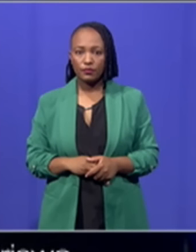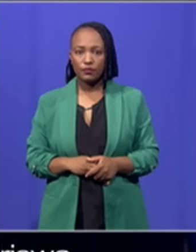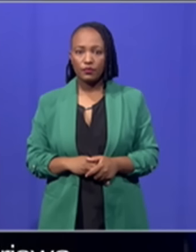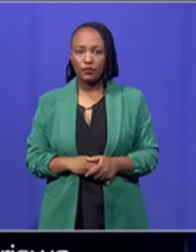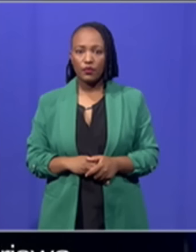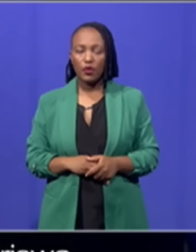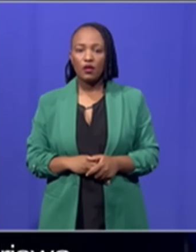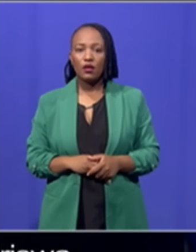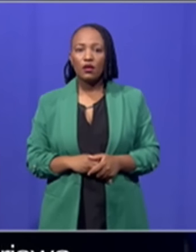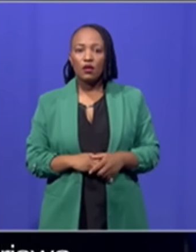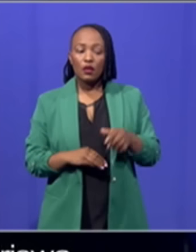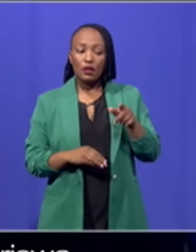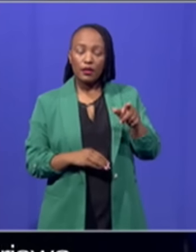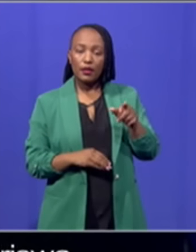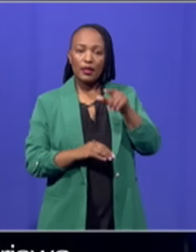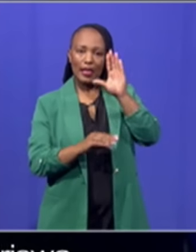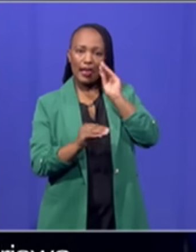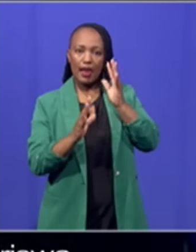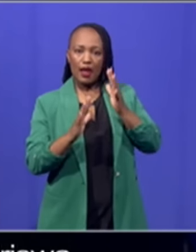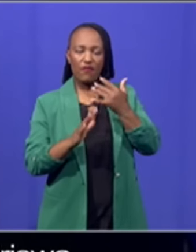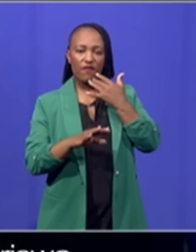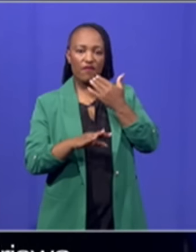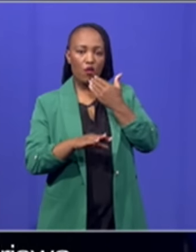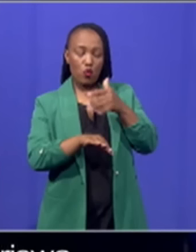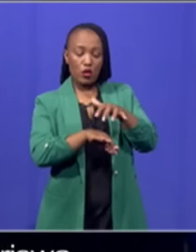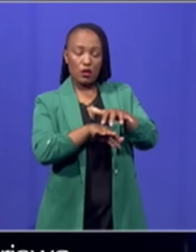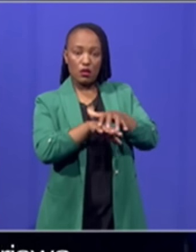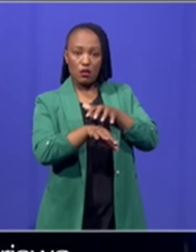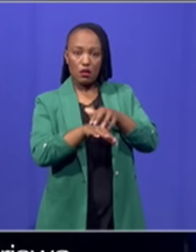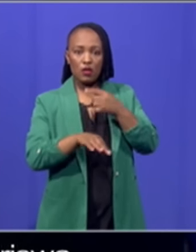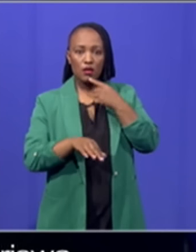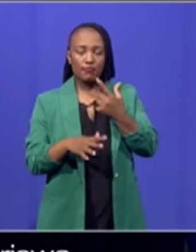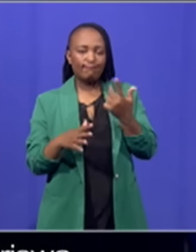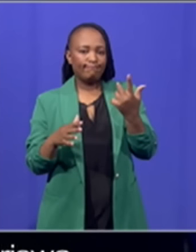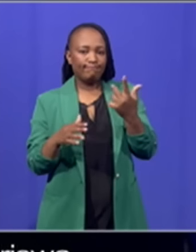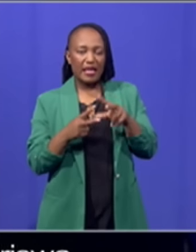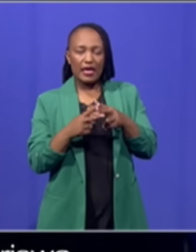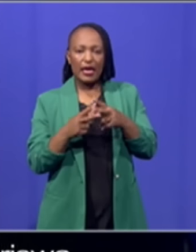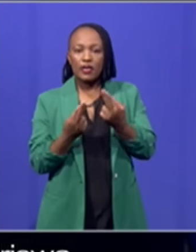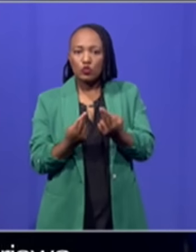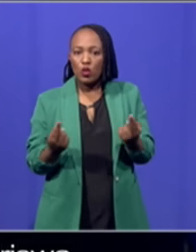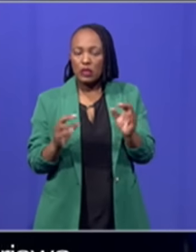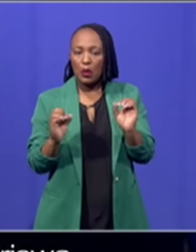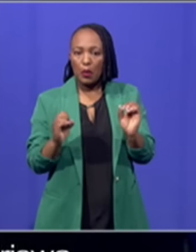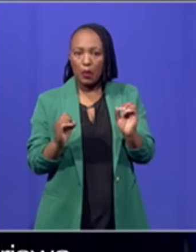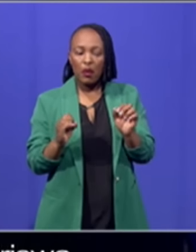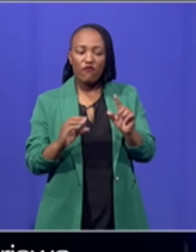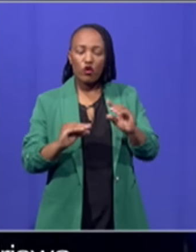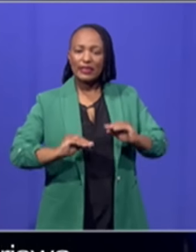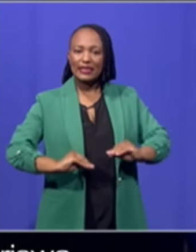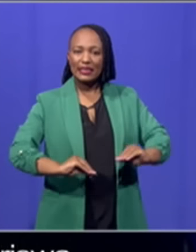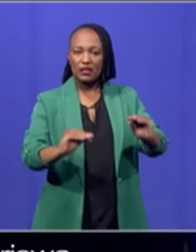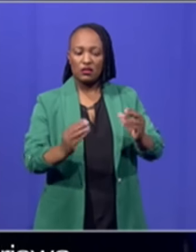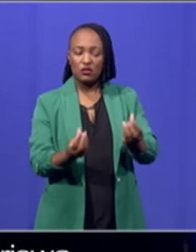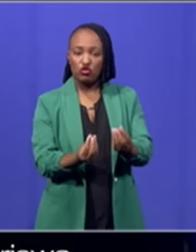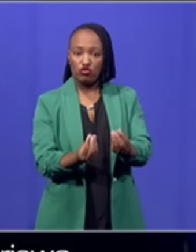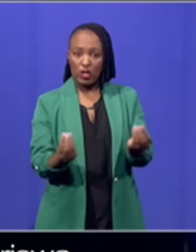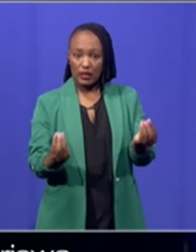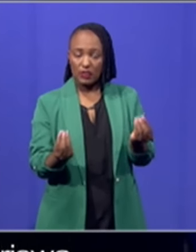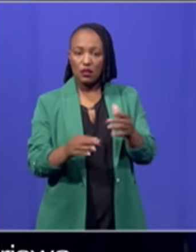Barutabana ba serutwa sa agriculture ba re ba lebane ke tlhokego ya didiriswa kwa dikolong. Go le jalo ba re ba itumelela ka